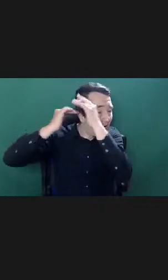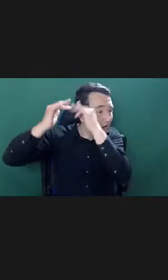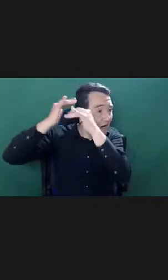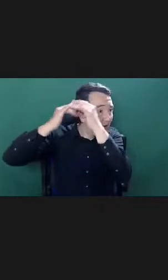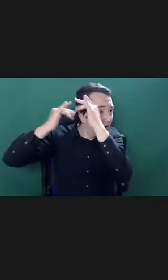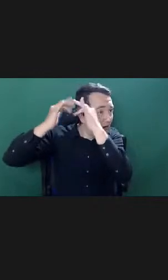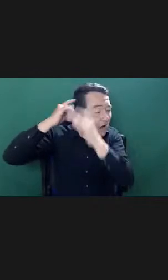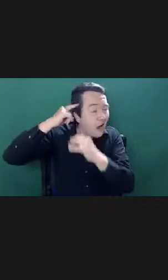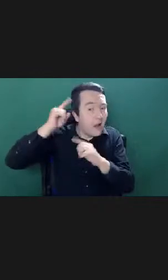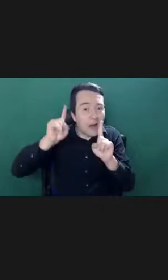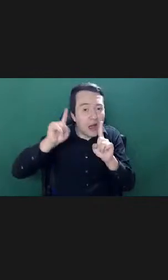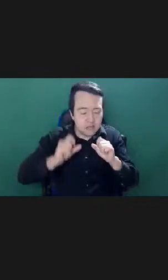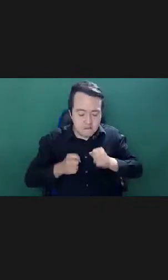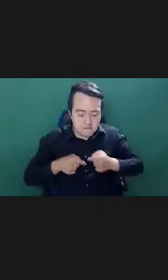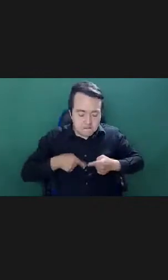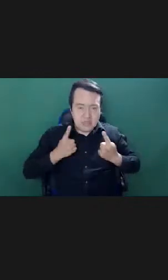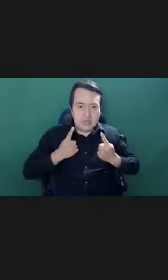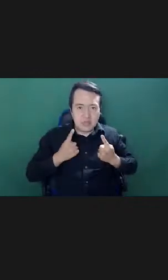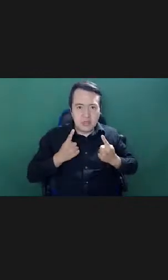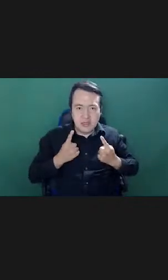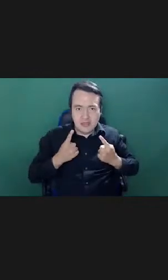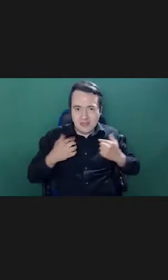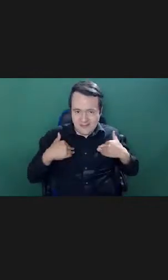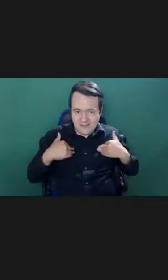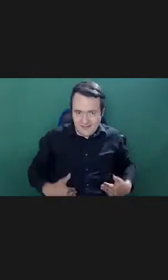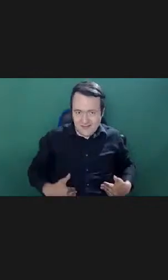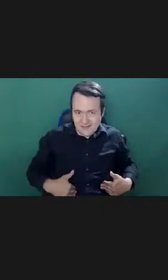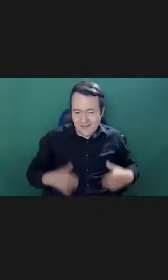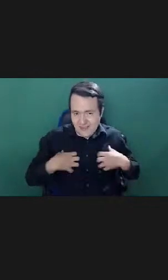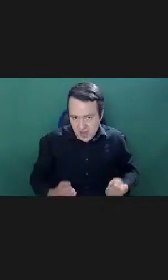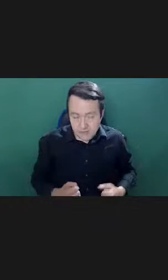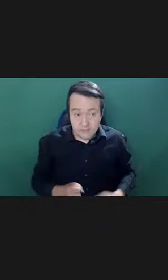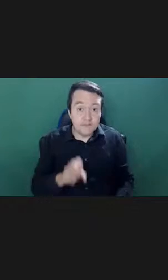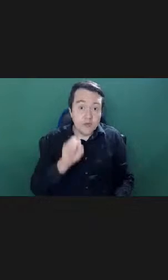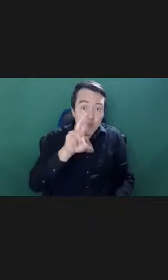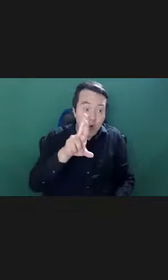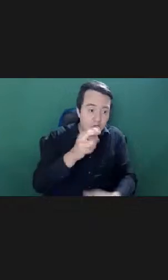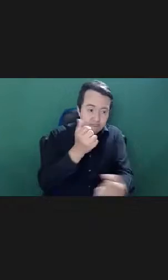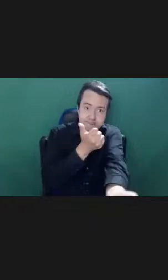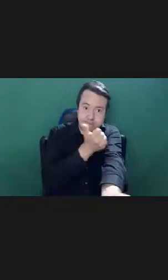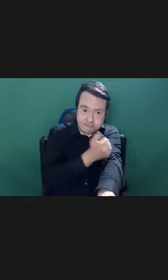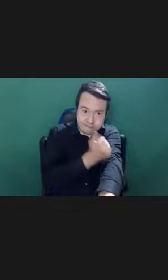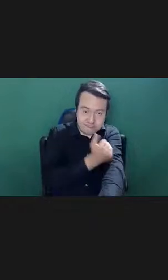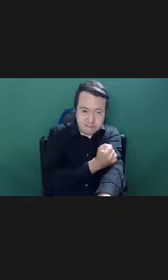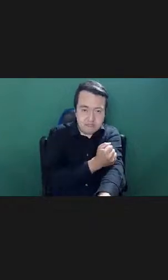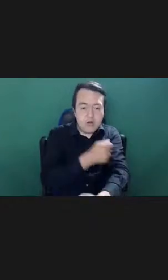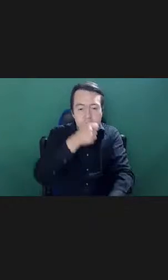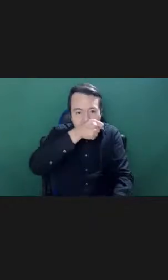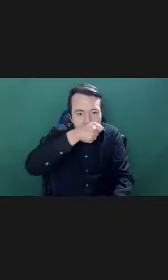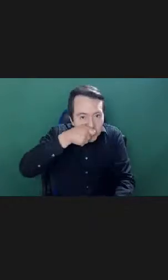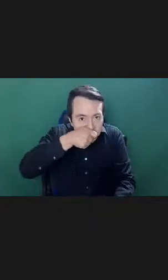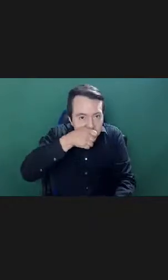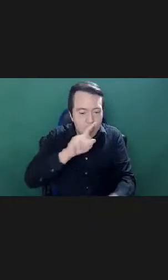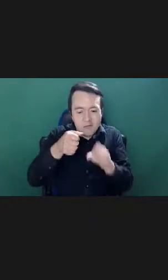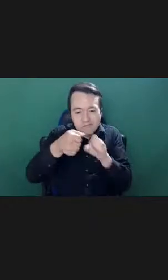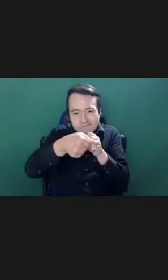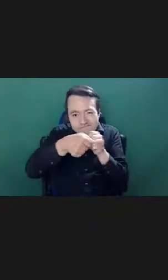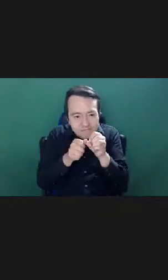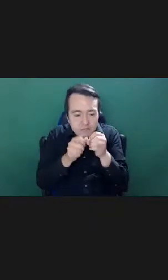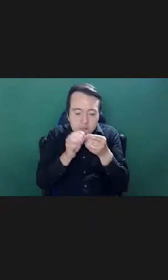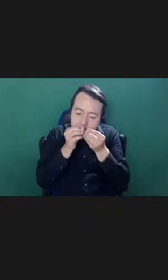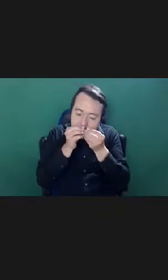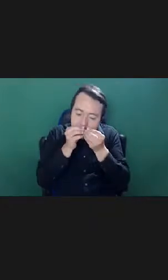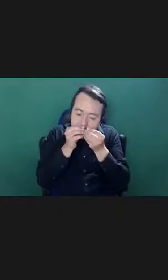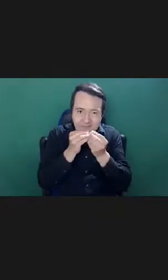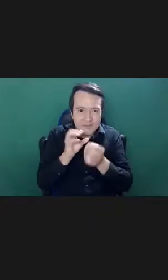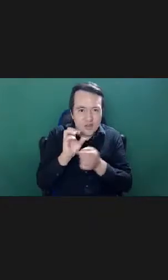epidemic in Canada. And then we have, of course, in the older ages, the neurocognitive disorders due to Alzheimer's and autism in the young.